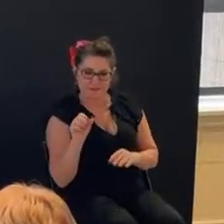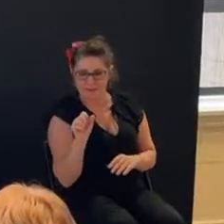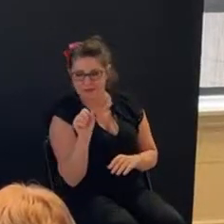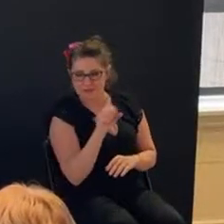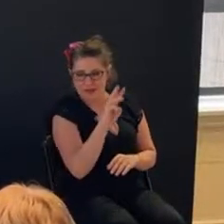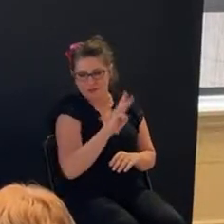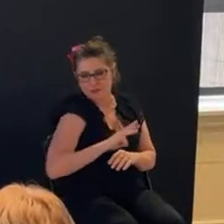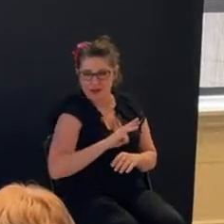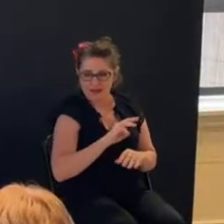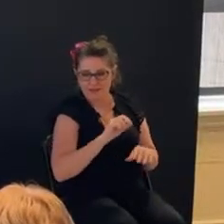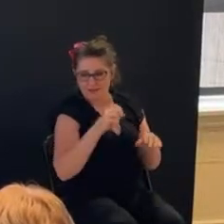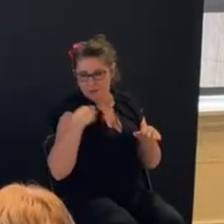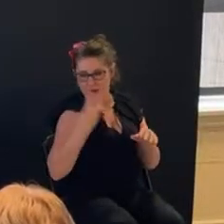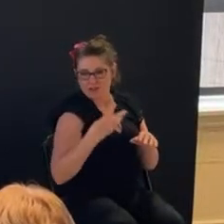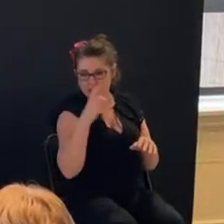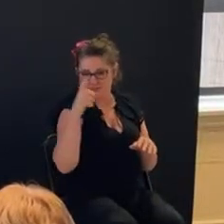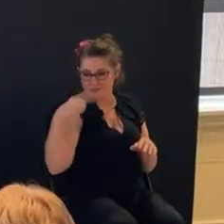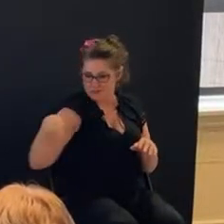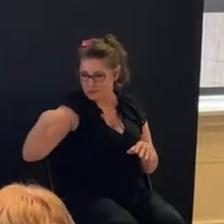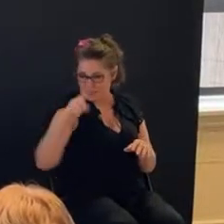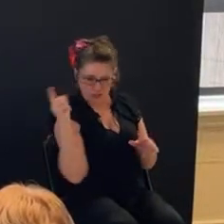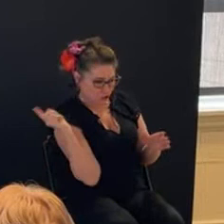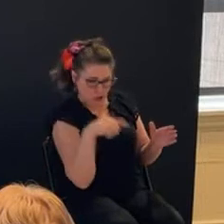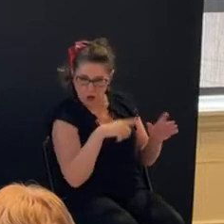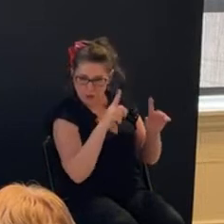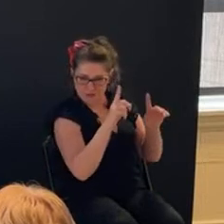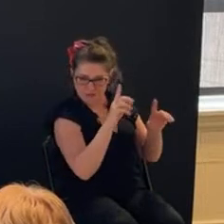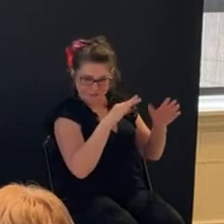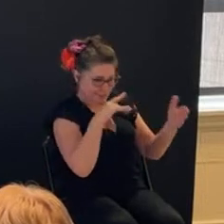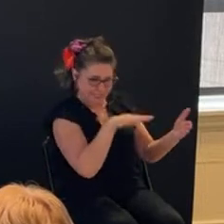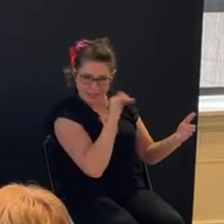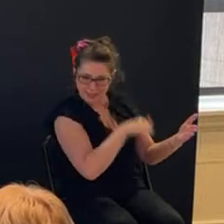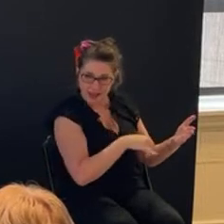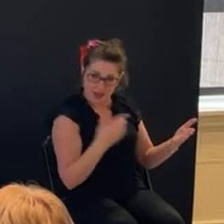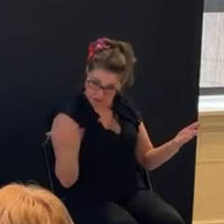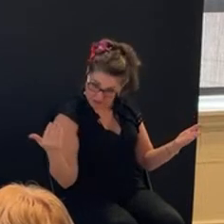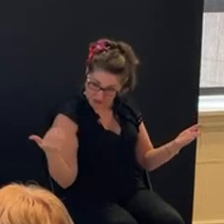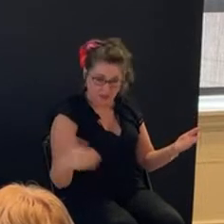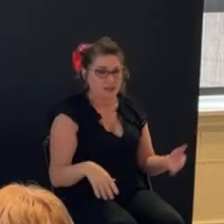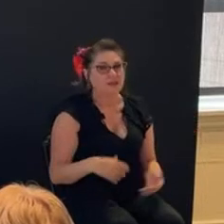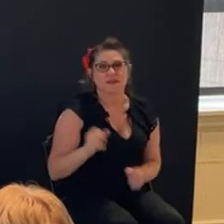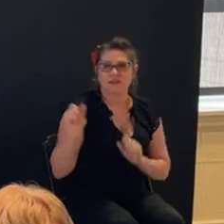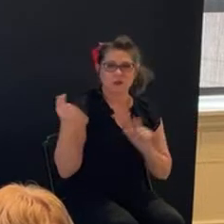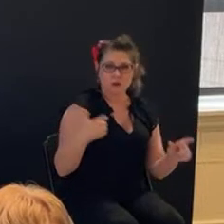it afterwards. Hey, what do you say? And so they were all raring to go.